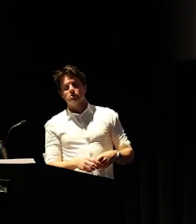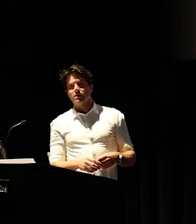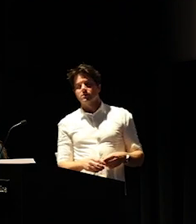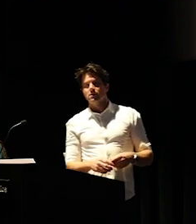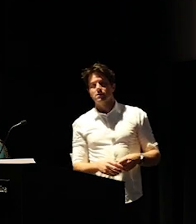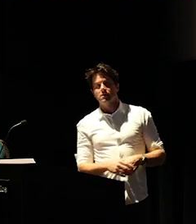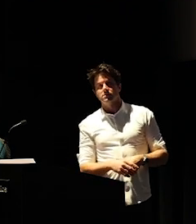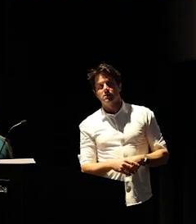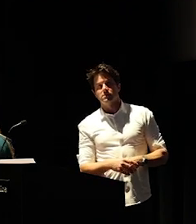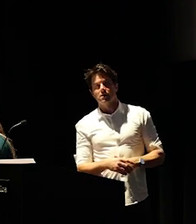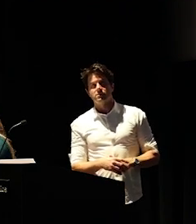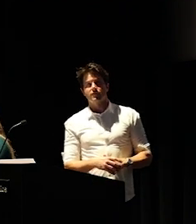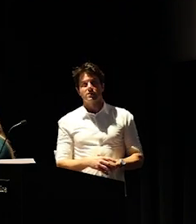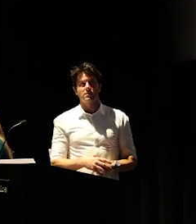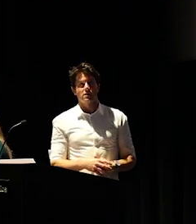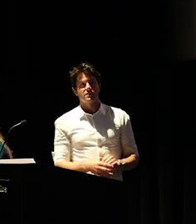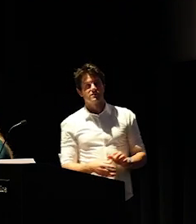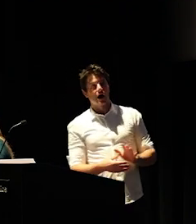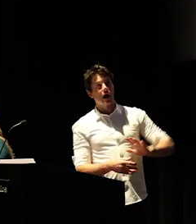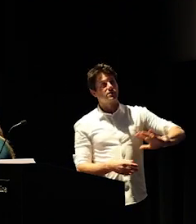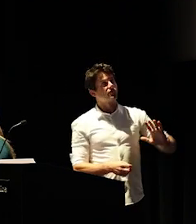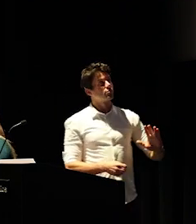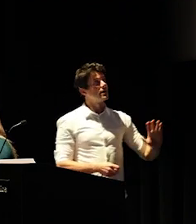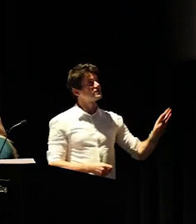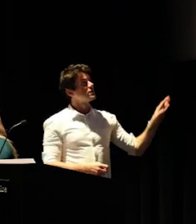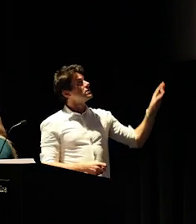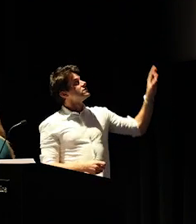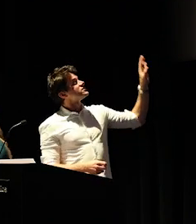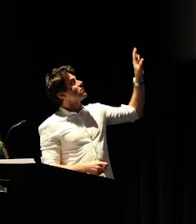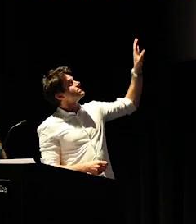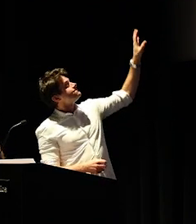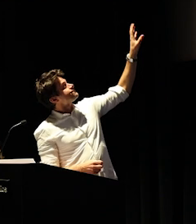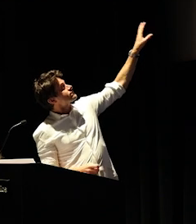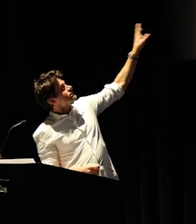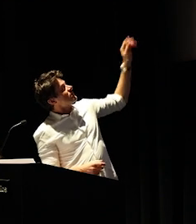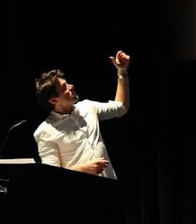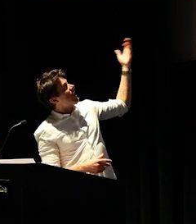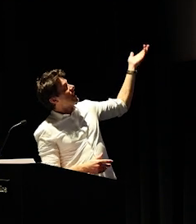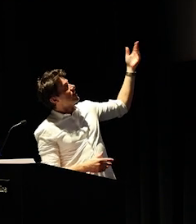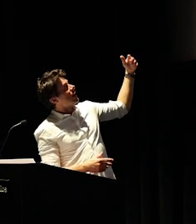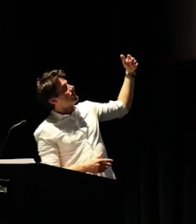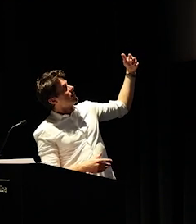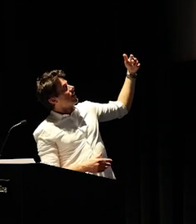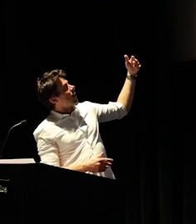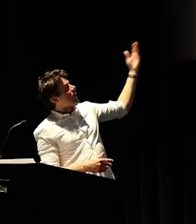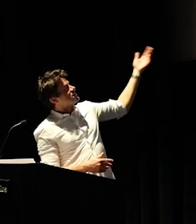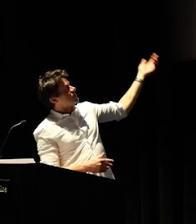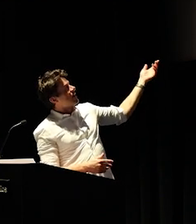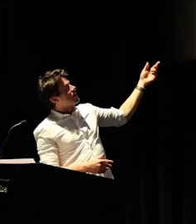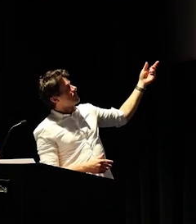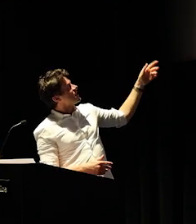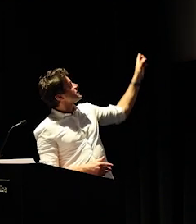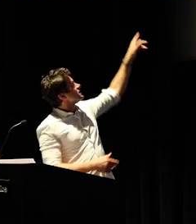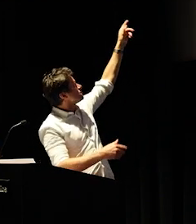wanted to look like a different time, a different place. So we had all kinds